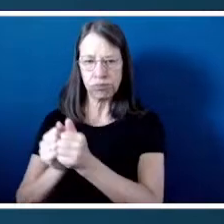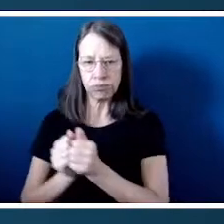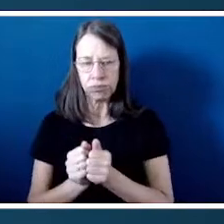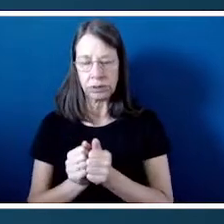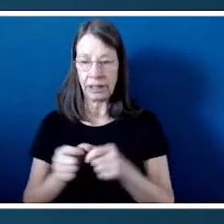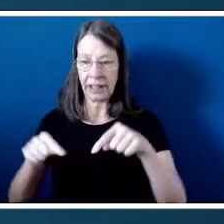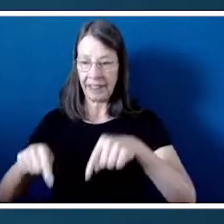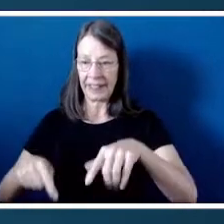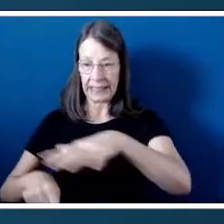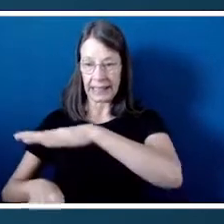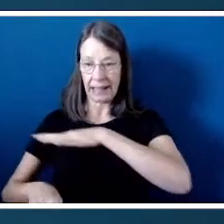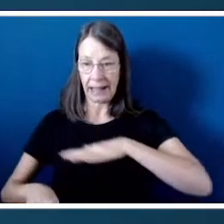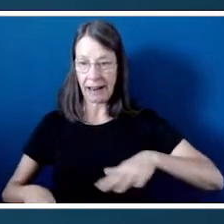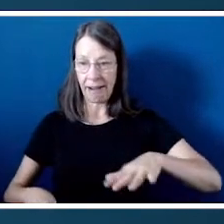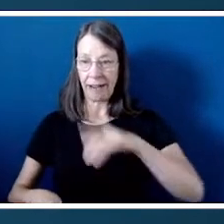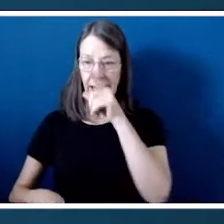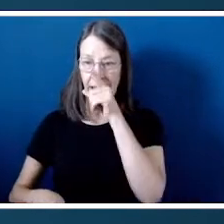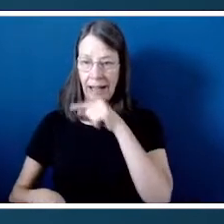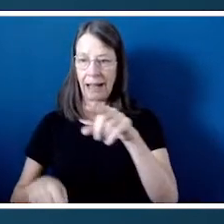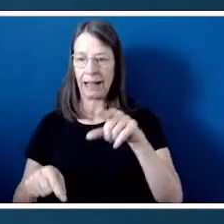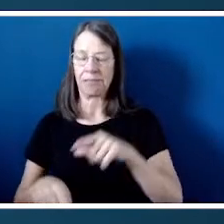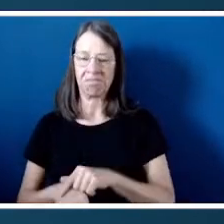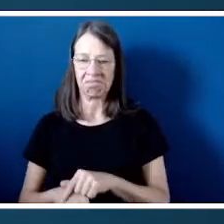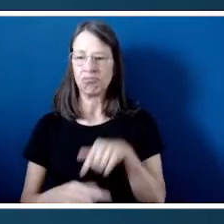to face that challenge better.